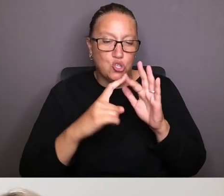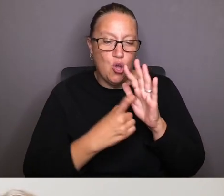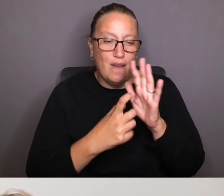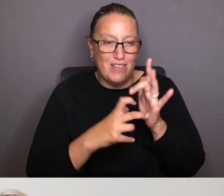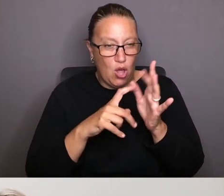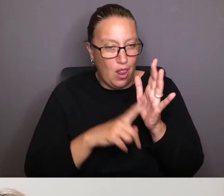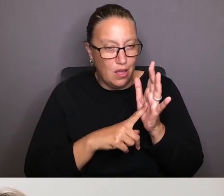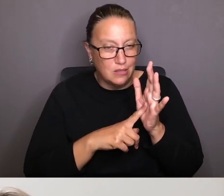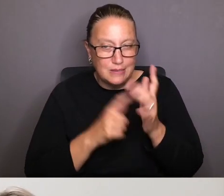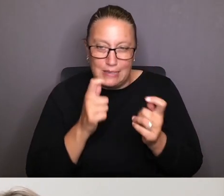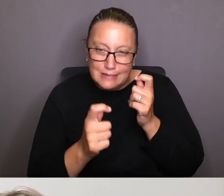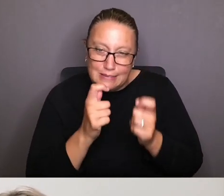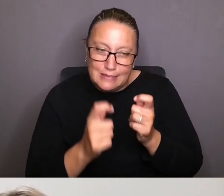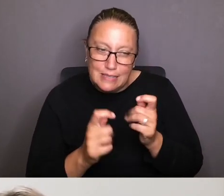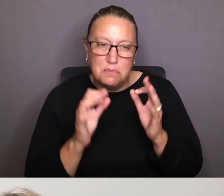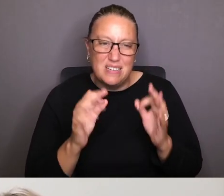Disappointing, but not surprising. So